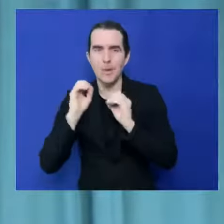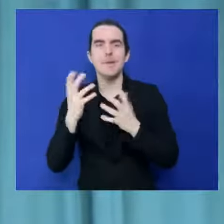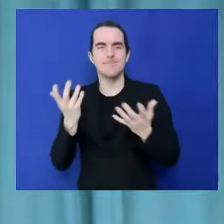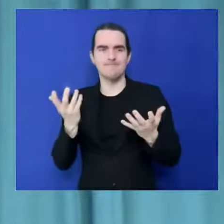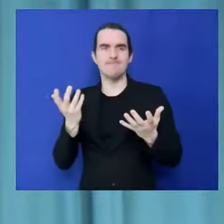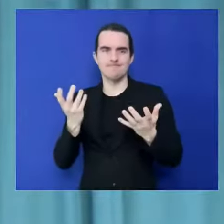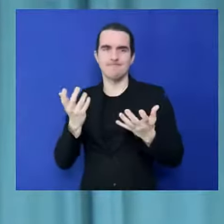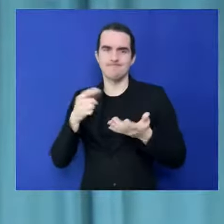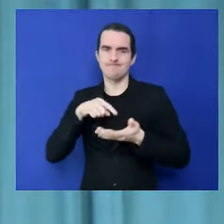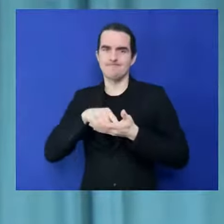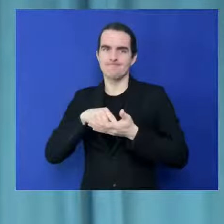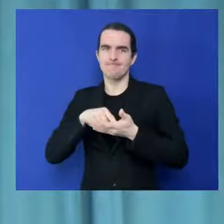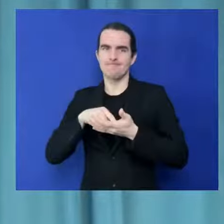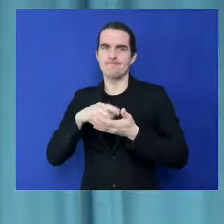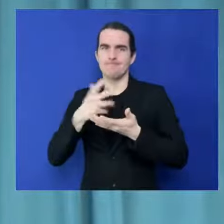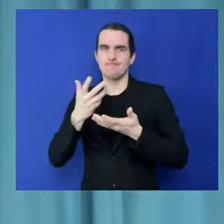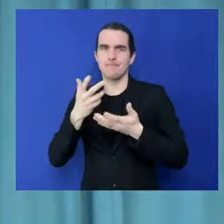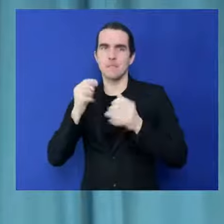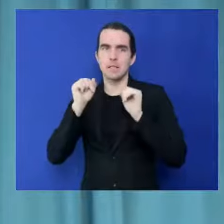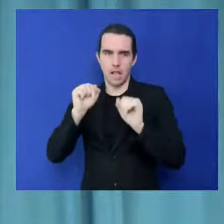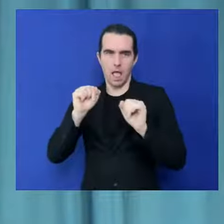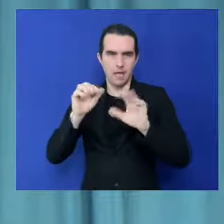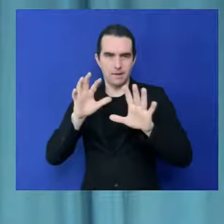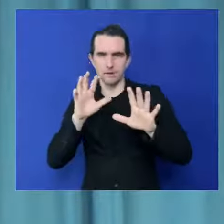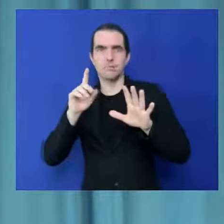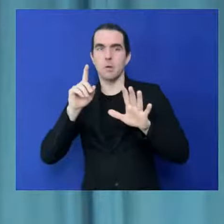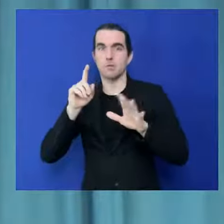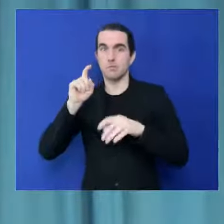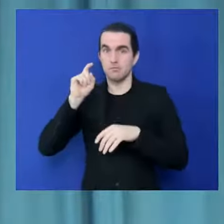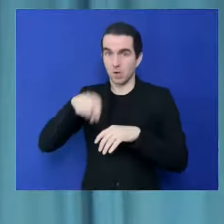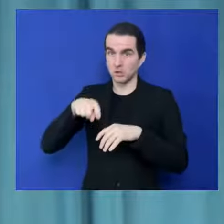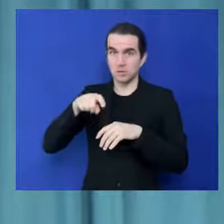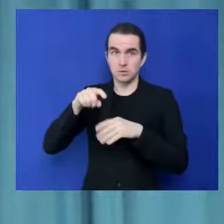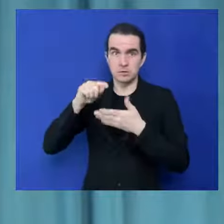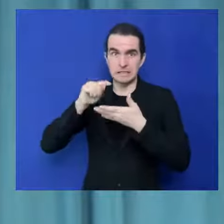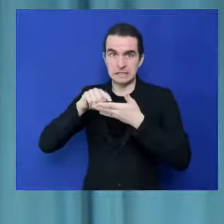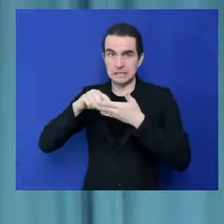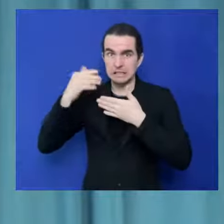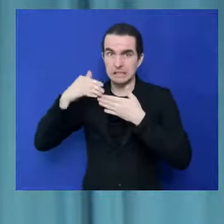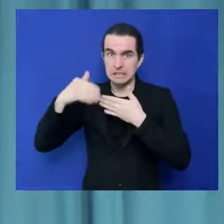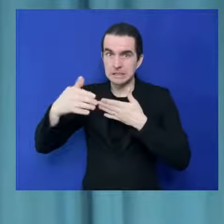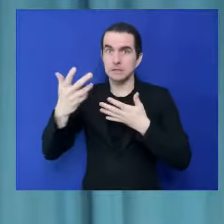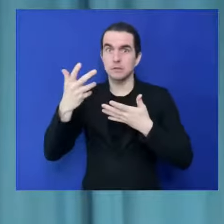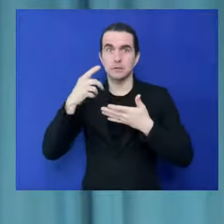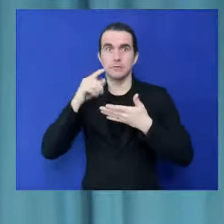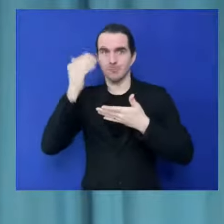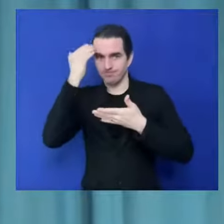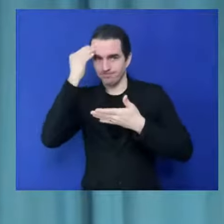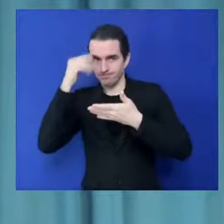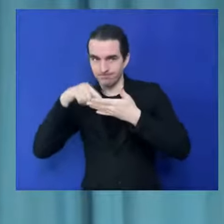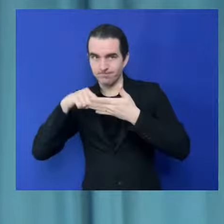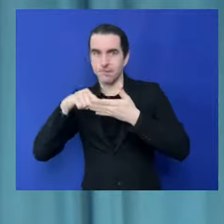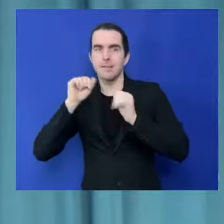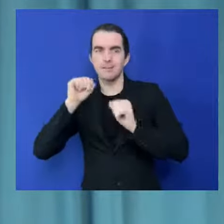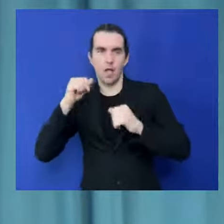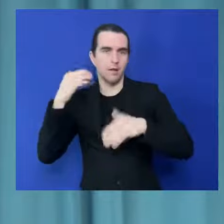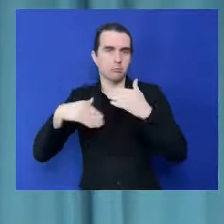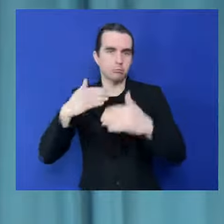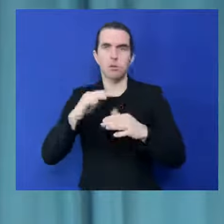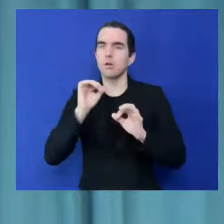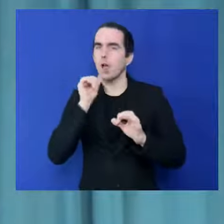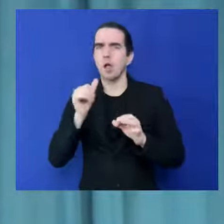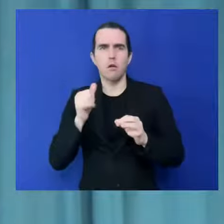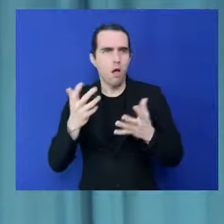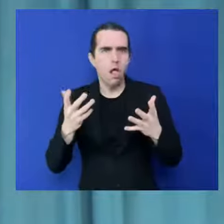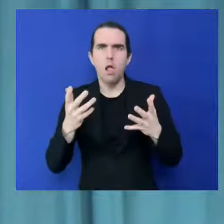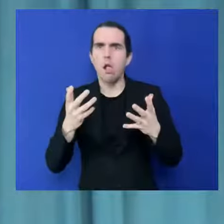there. I think there's the security of the maps, so our customers' maps. We can close off